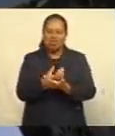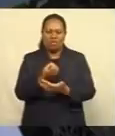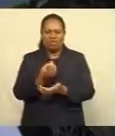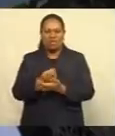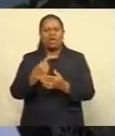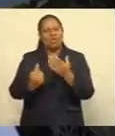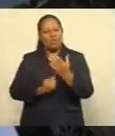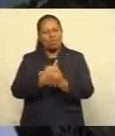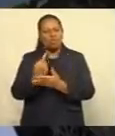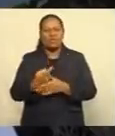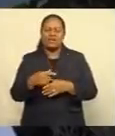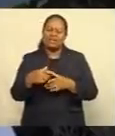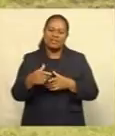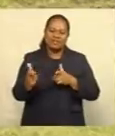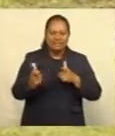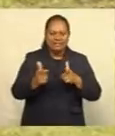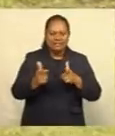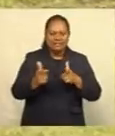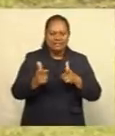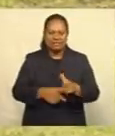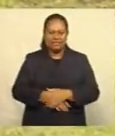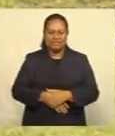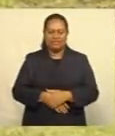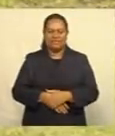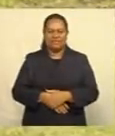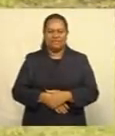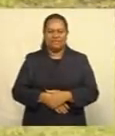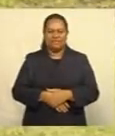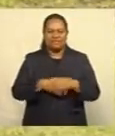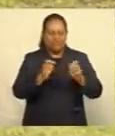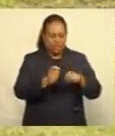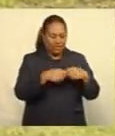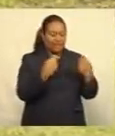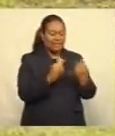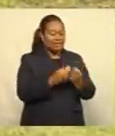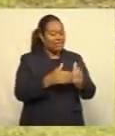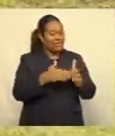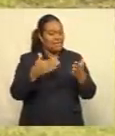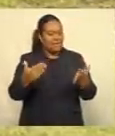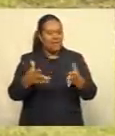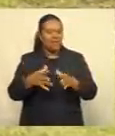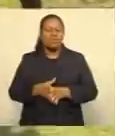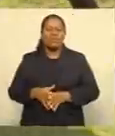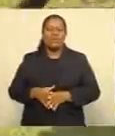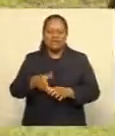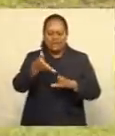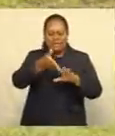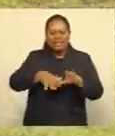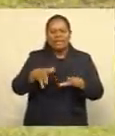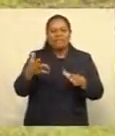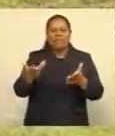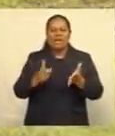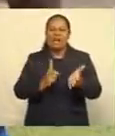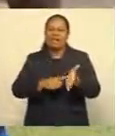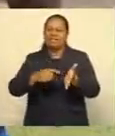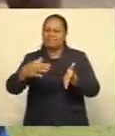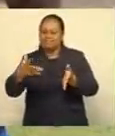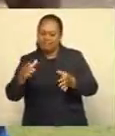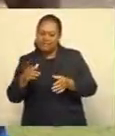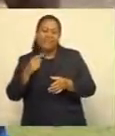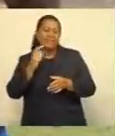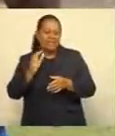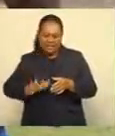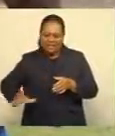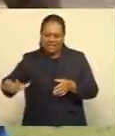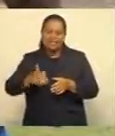play sevens. The squad is currently camping at Lamini village in Taveuni with the hopes of roping in some players